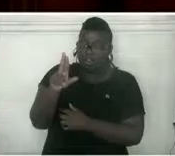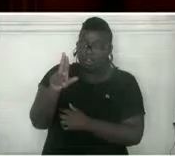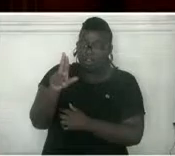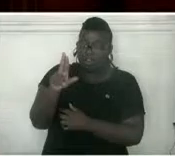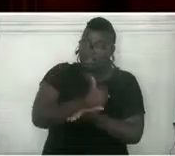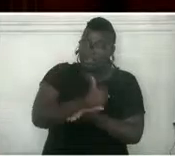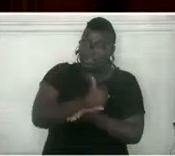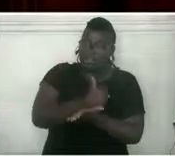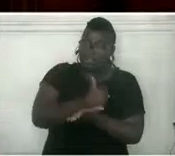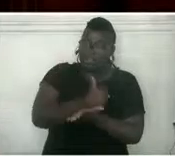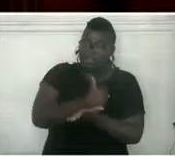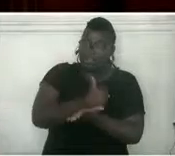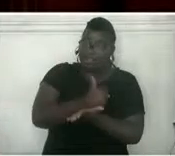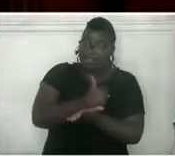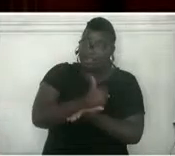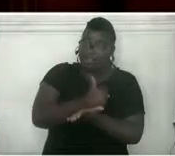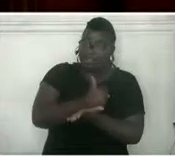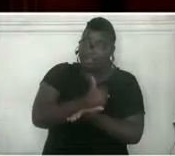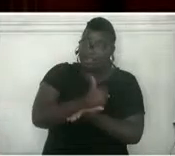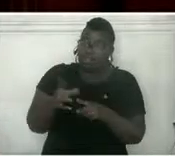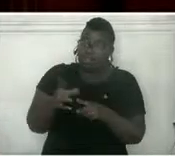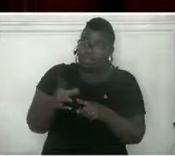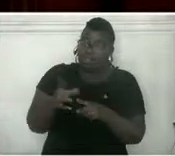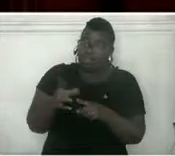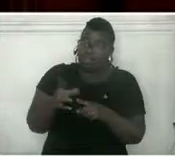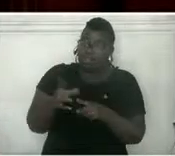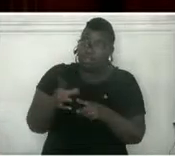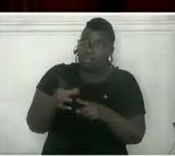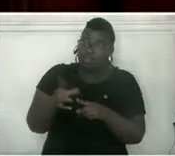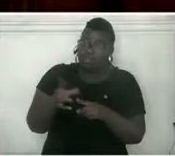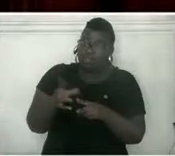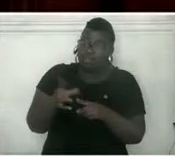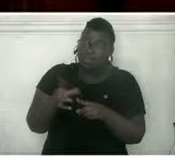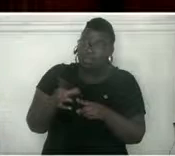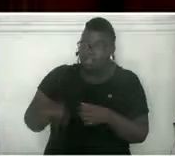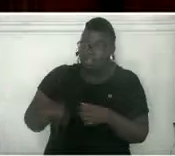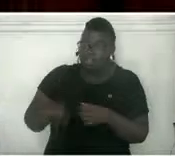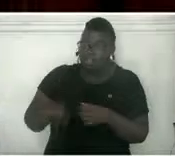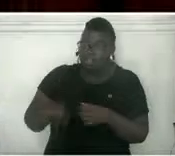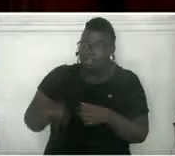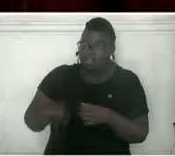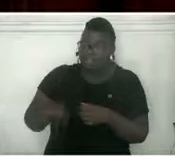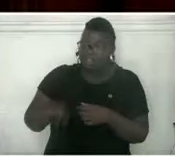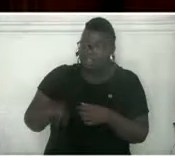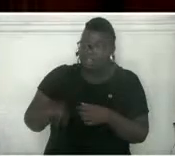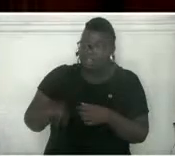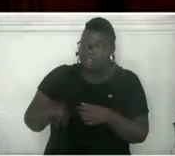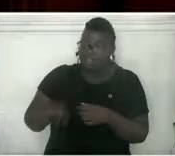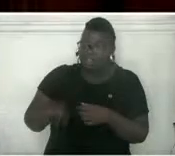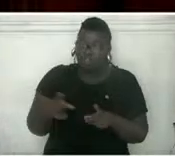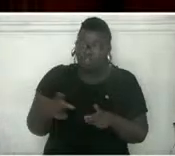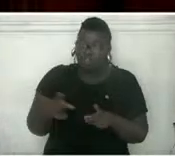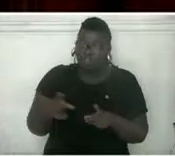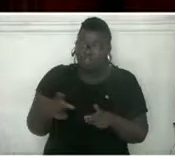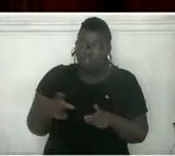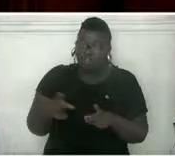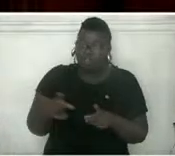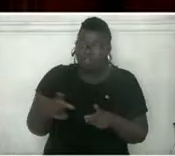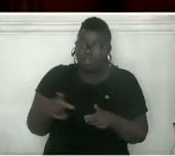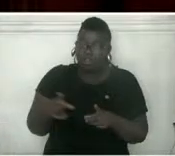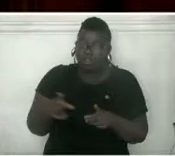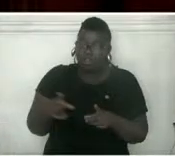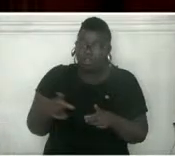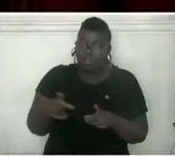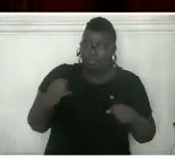worth 380 million. Good Life Food created 100 jobs and the